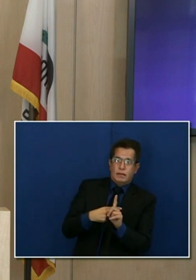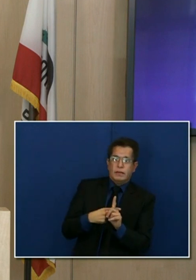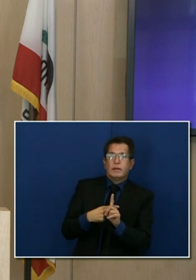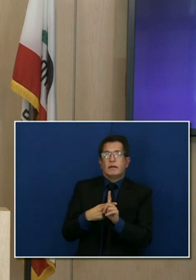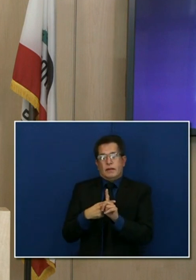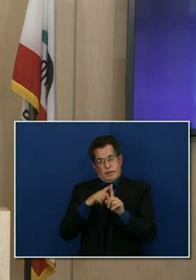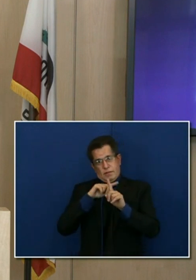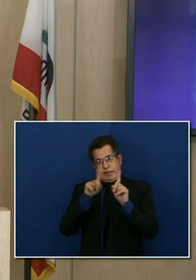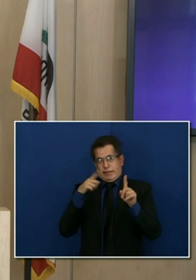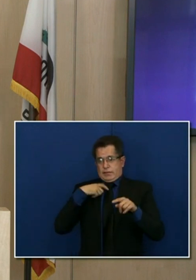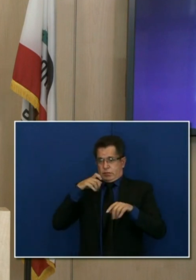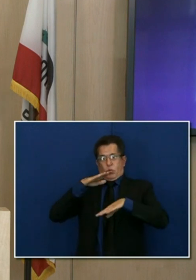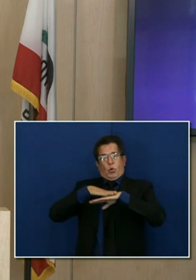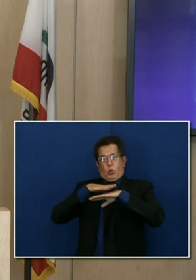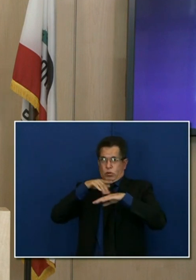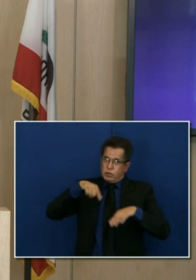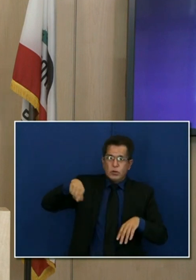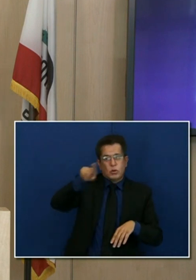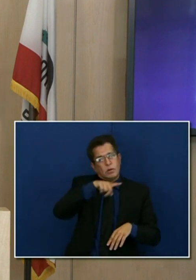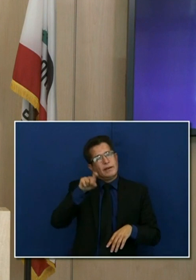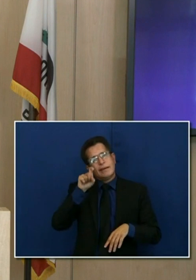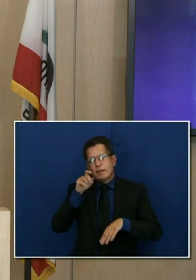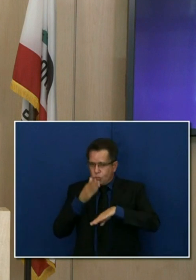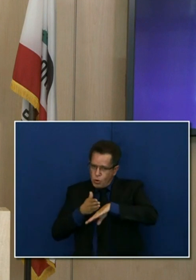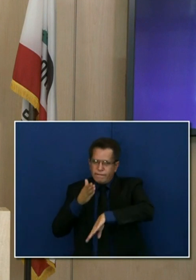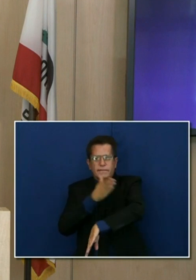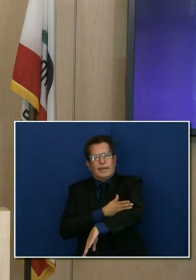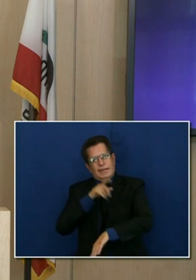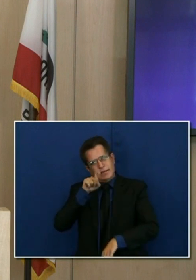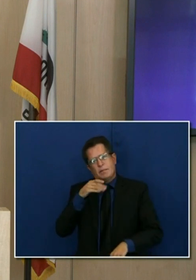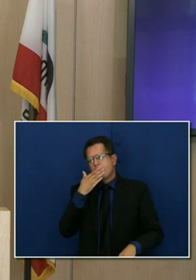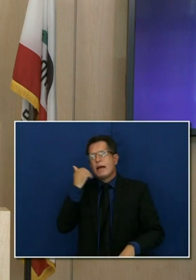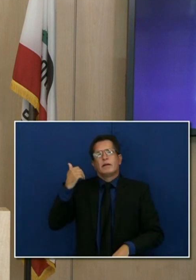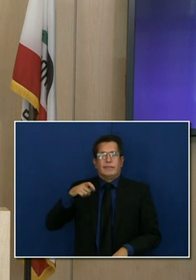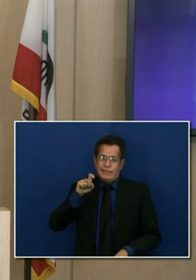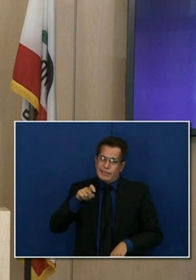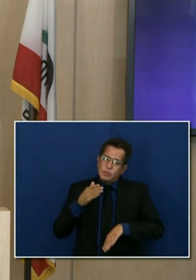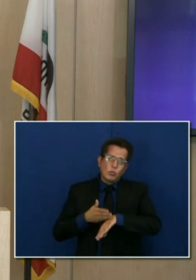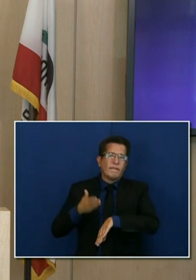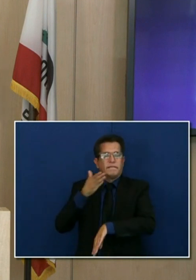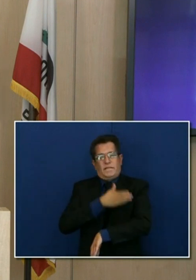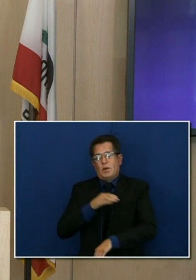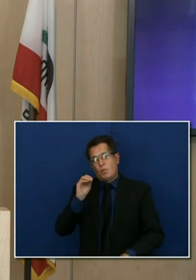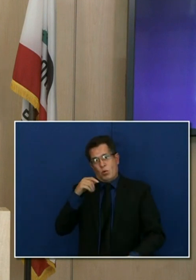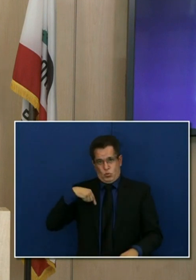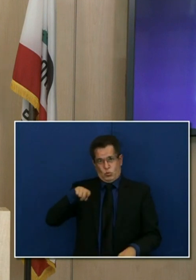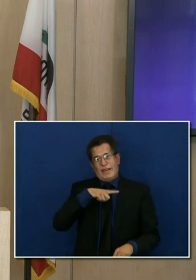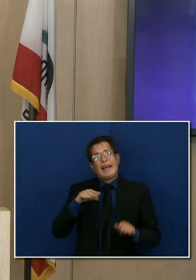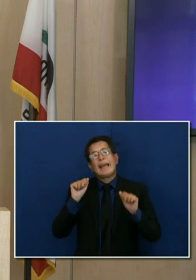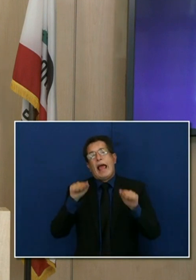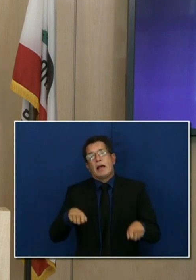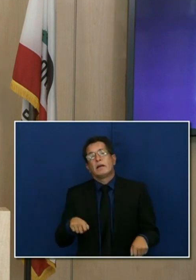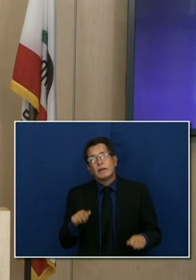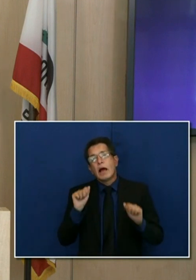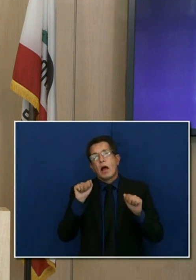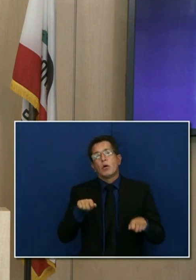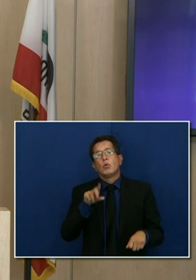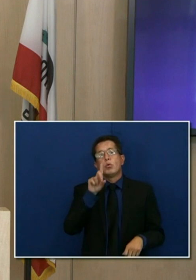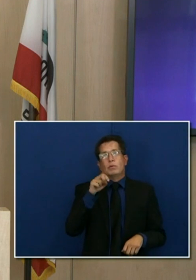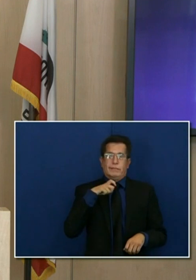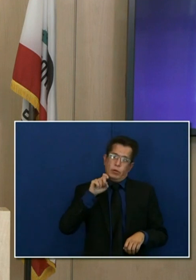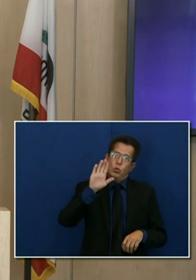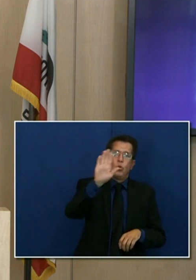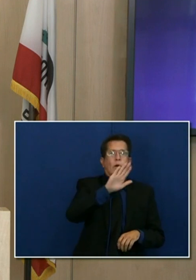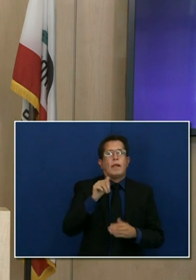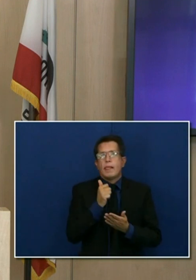Frankly, we need to do better. We need to do a lot better, and we can do better. And to that end, I